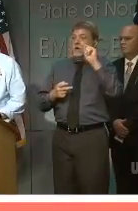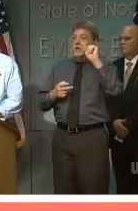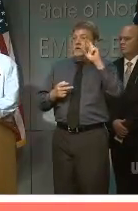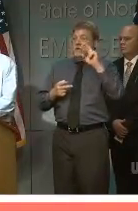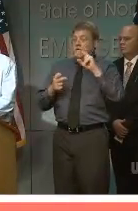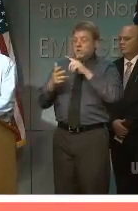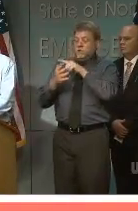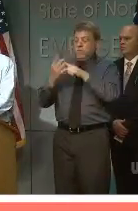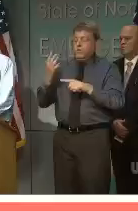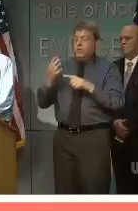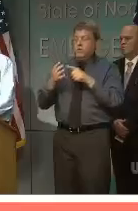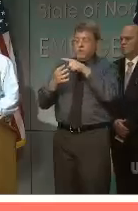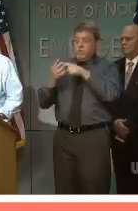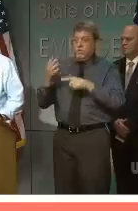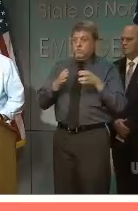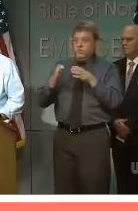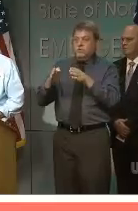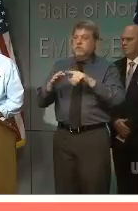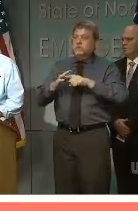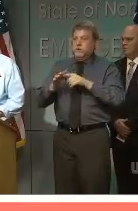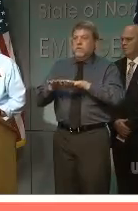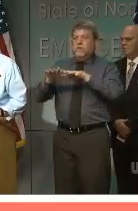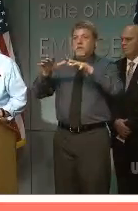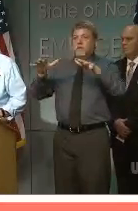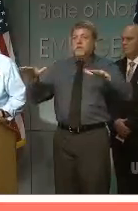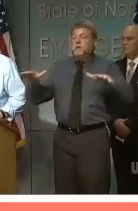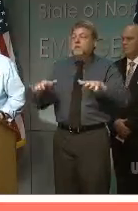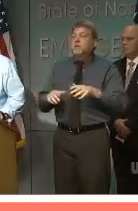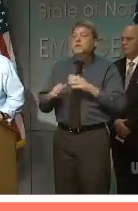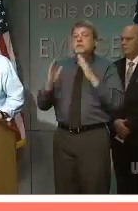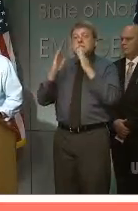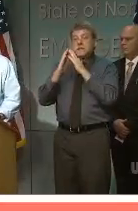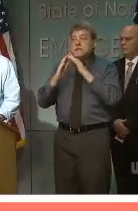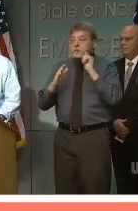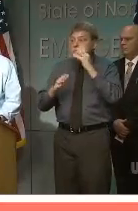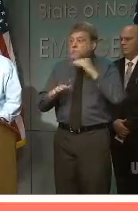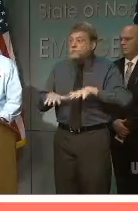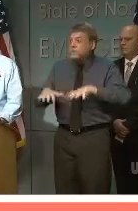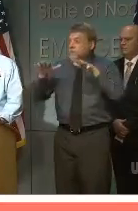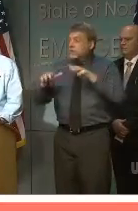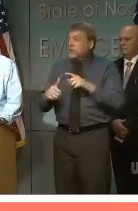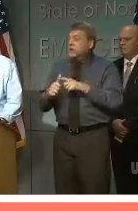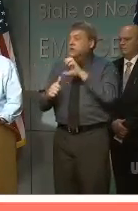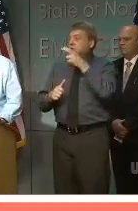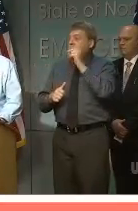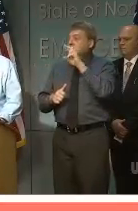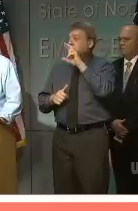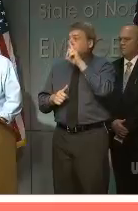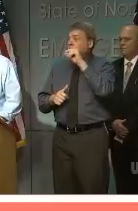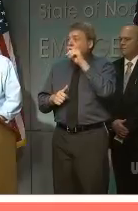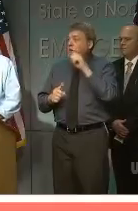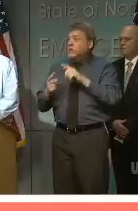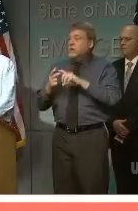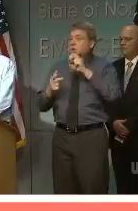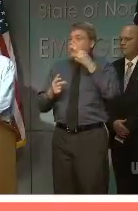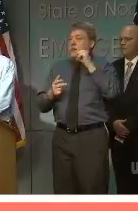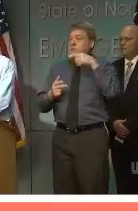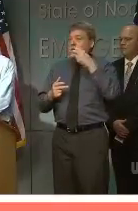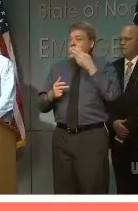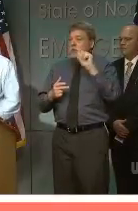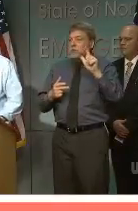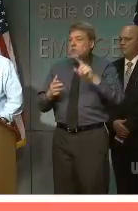seeing flash flooding in some cities like Charlotte, Raleigh, and Chapel Hill. Dozens of swift water rescues